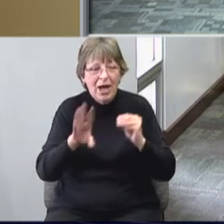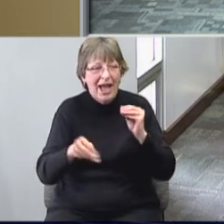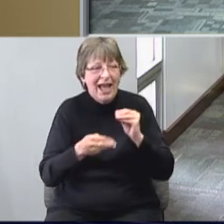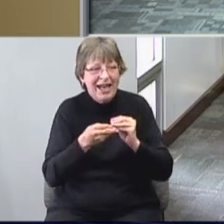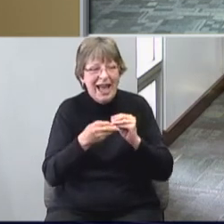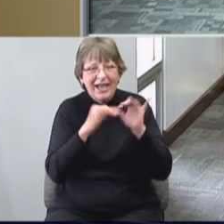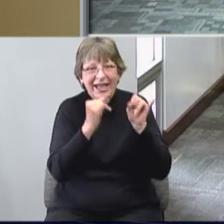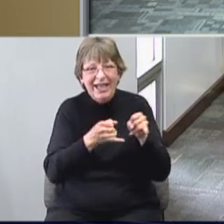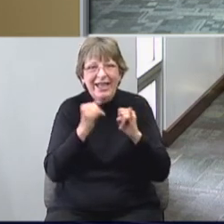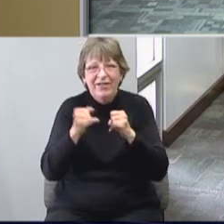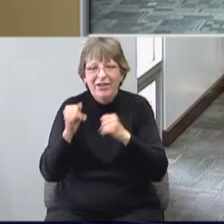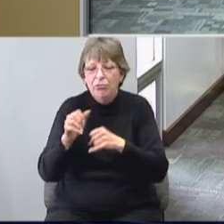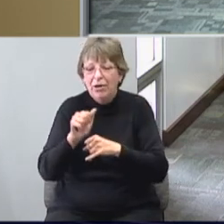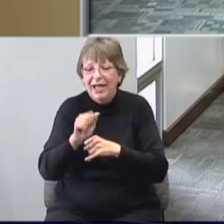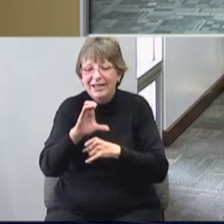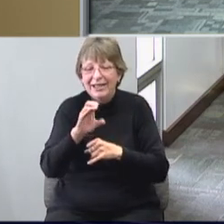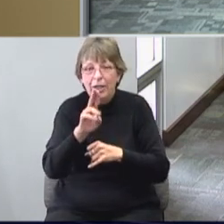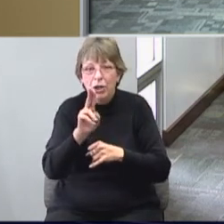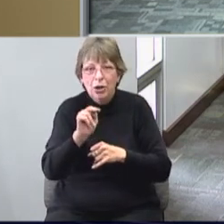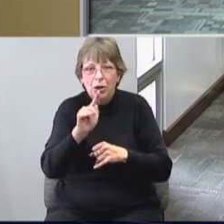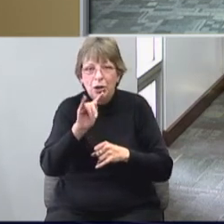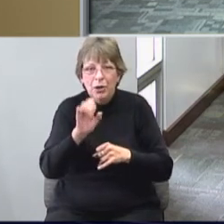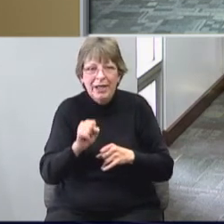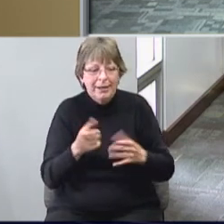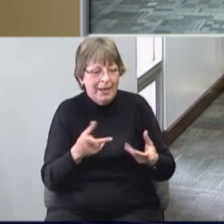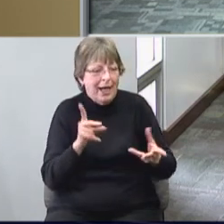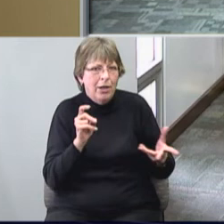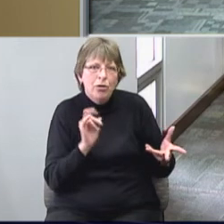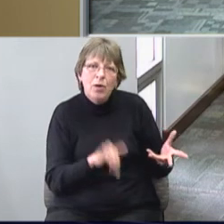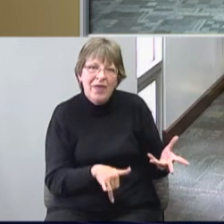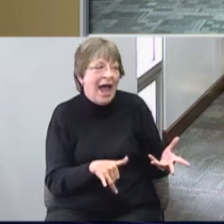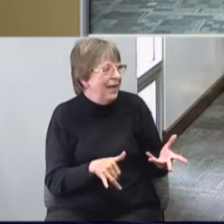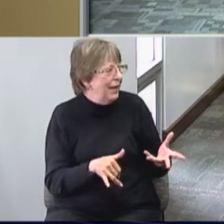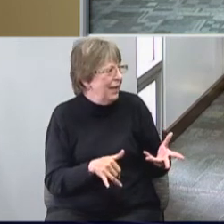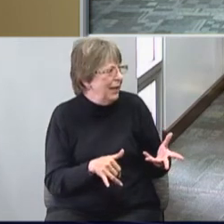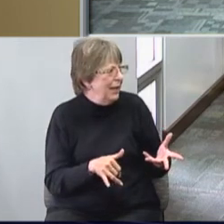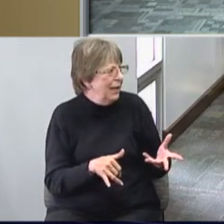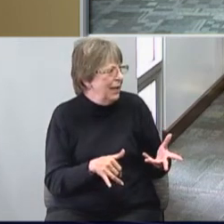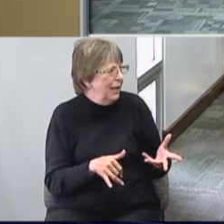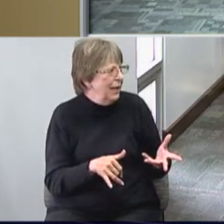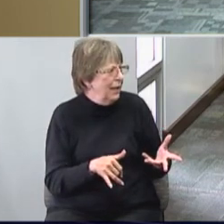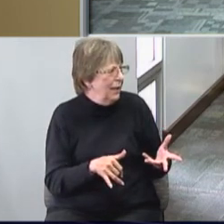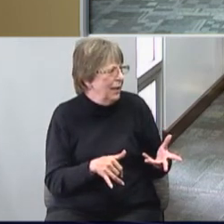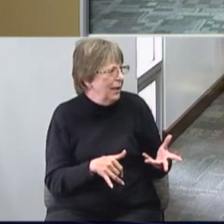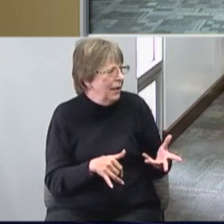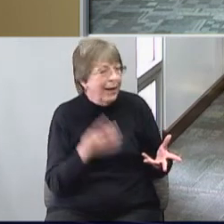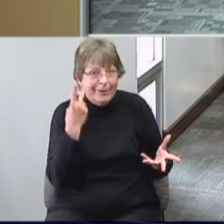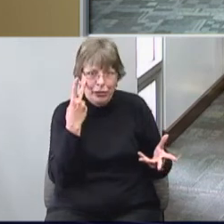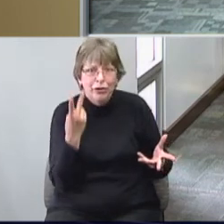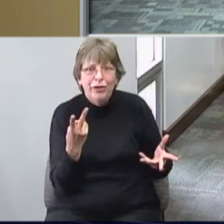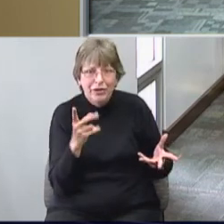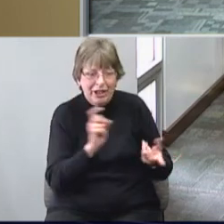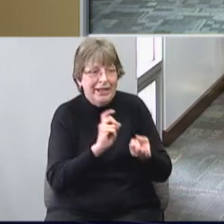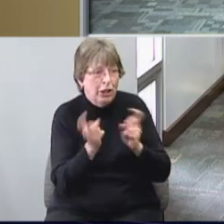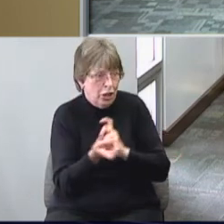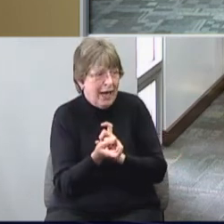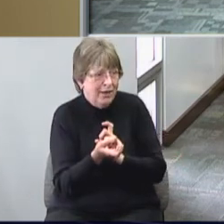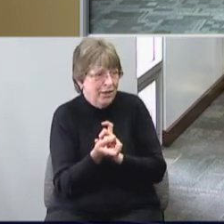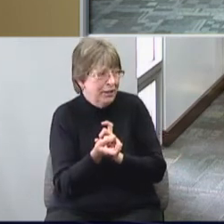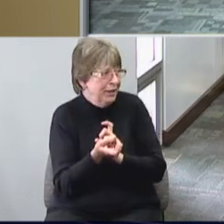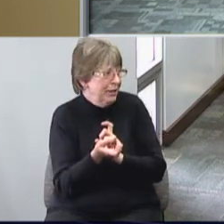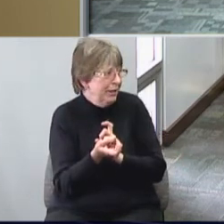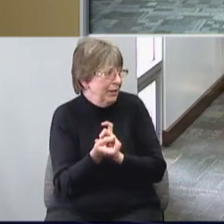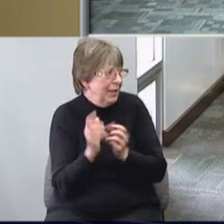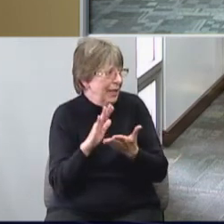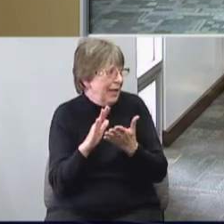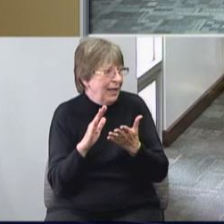conditions. And just by doing that itself, as you all have seen, it gave a lot